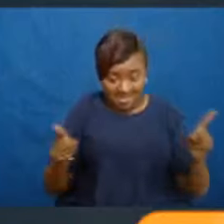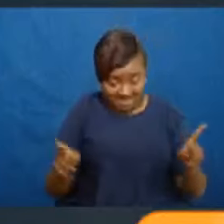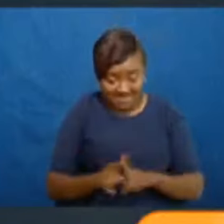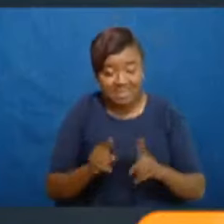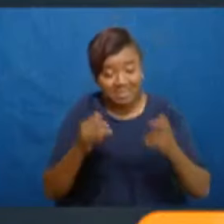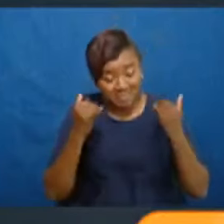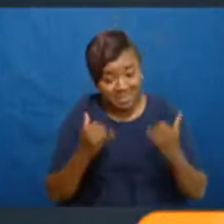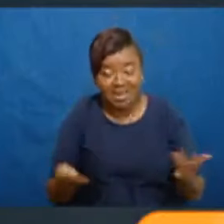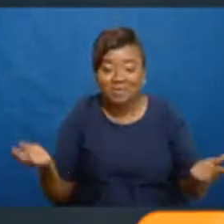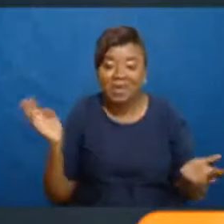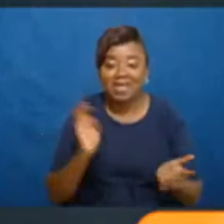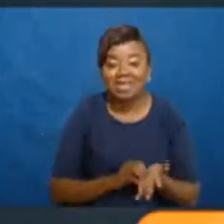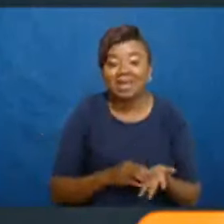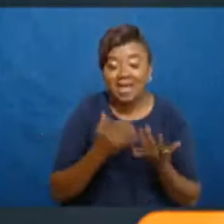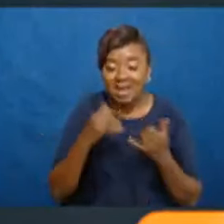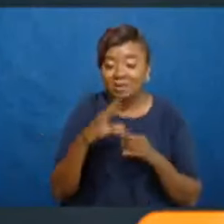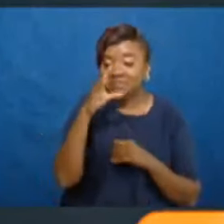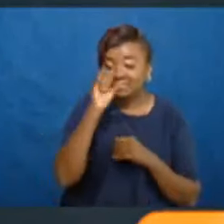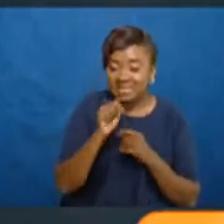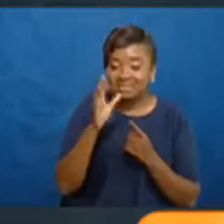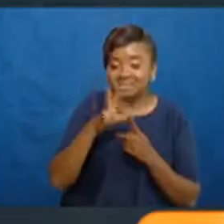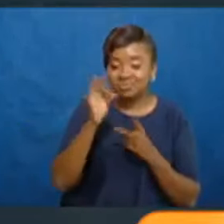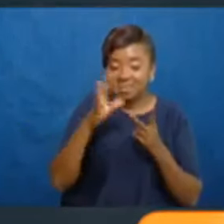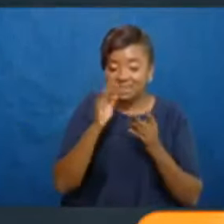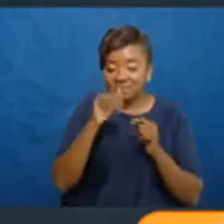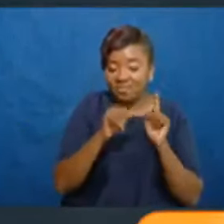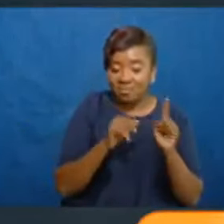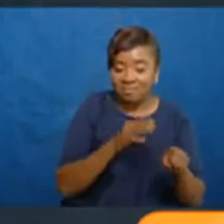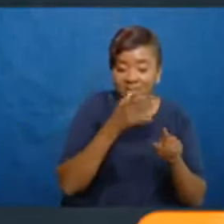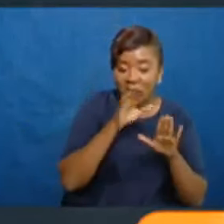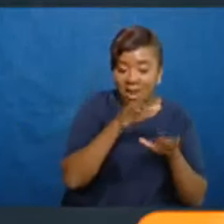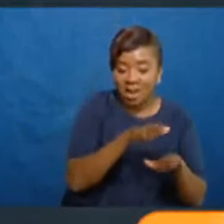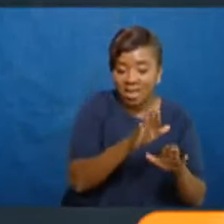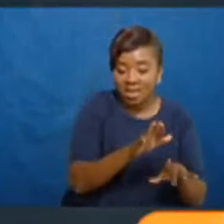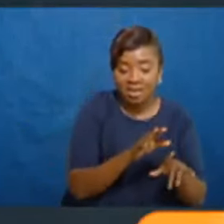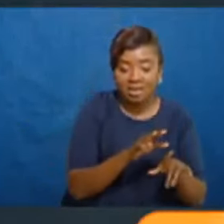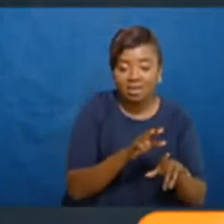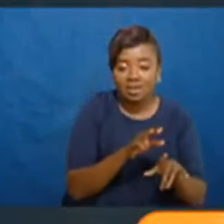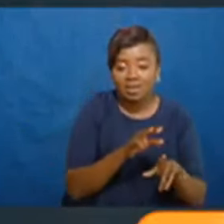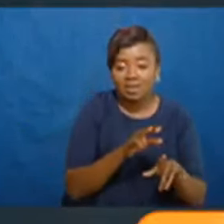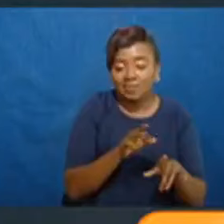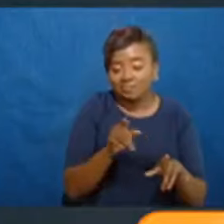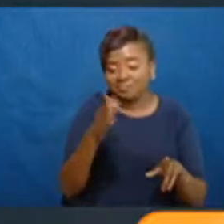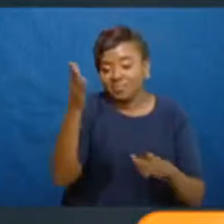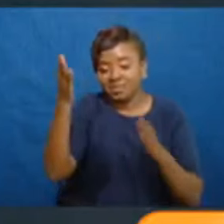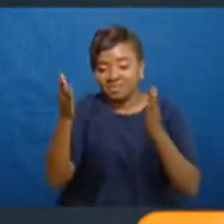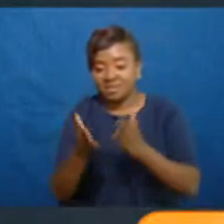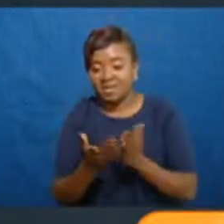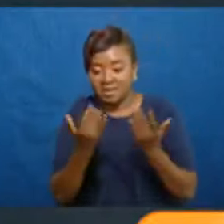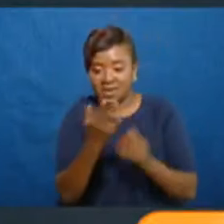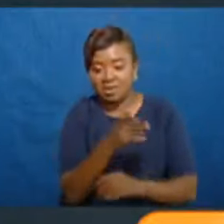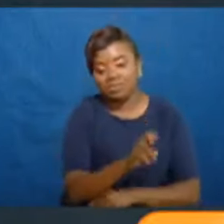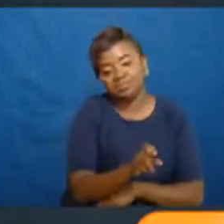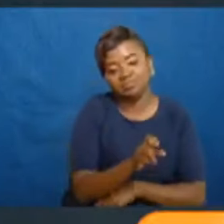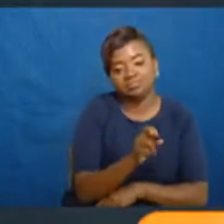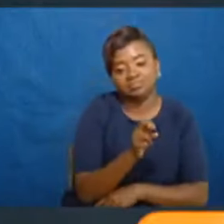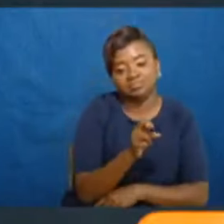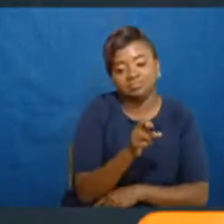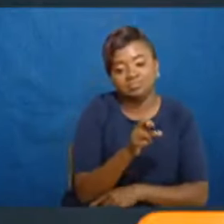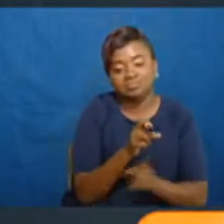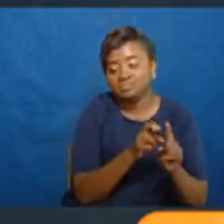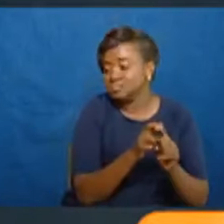comes out as a formal disquiet that, hey, the valley and the lake have gotten together and